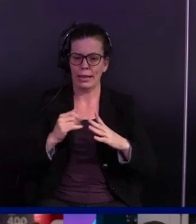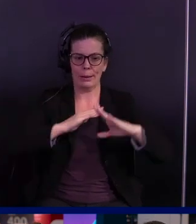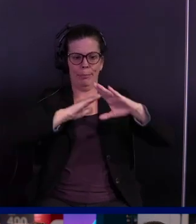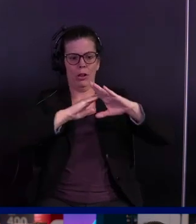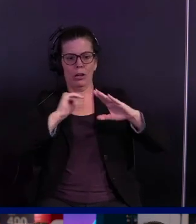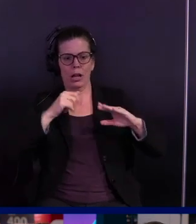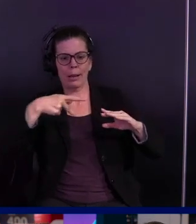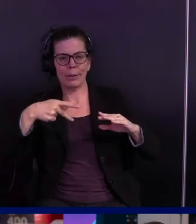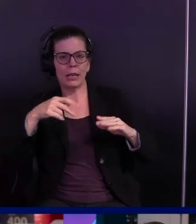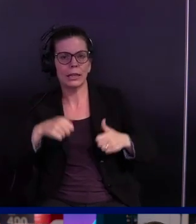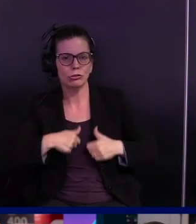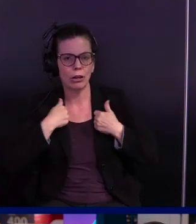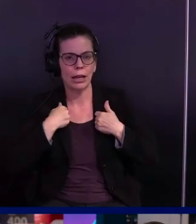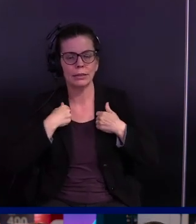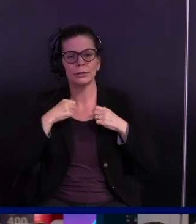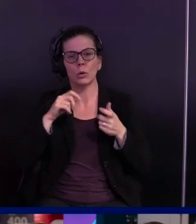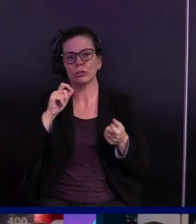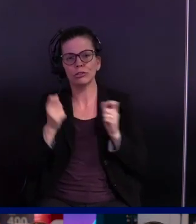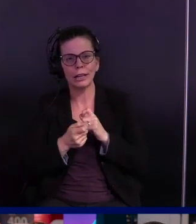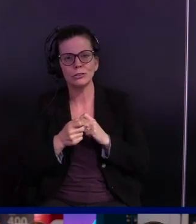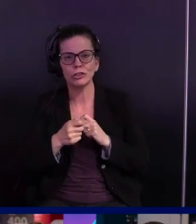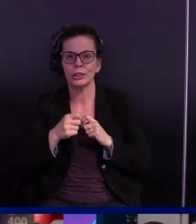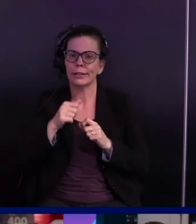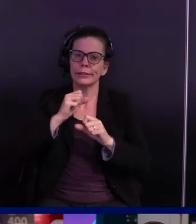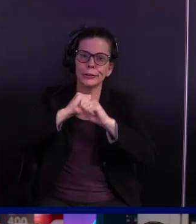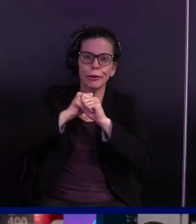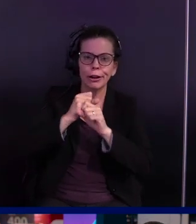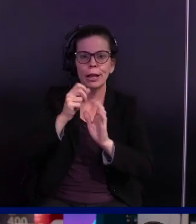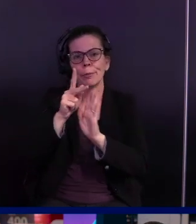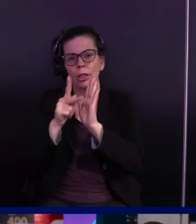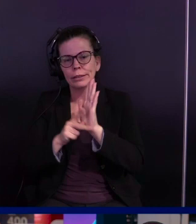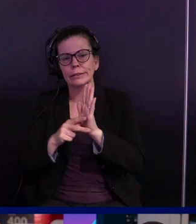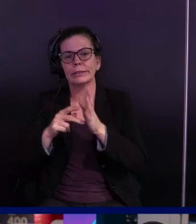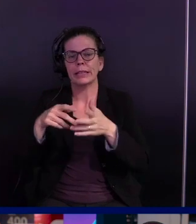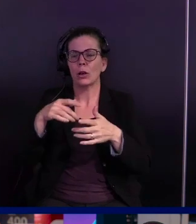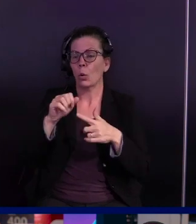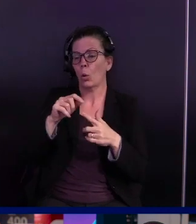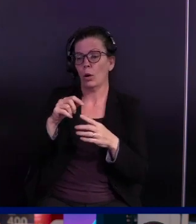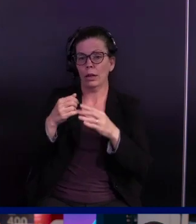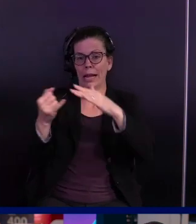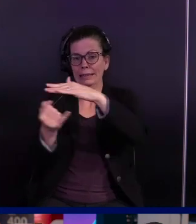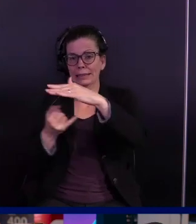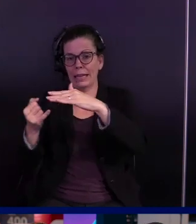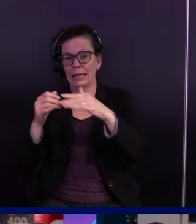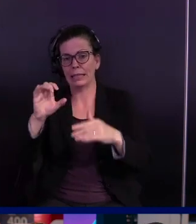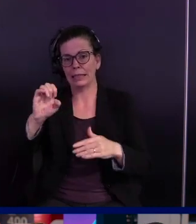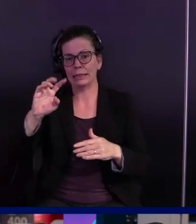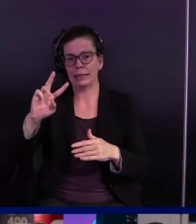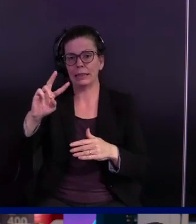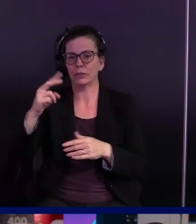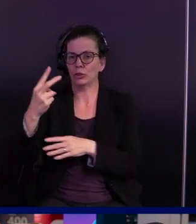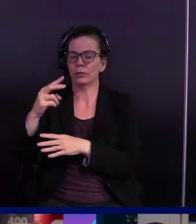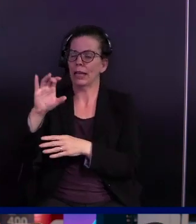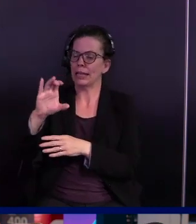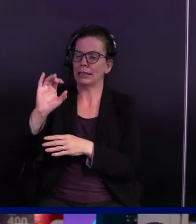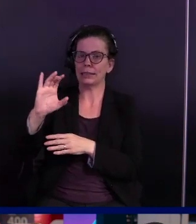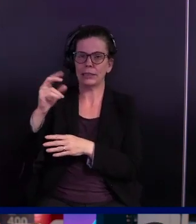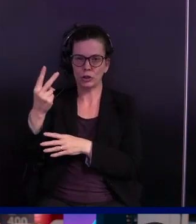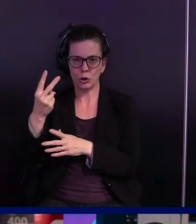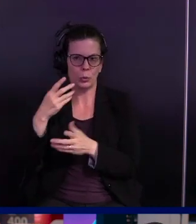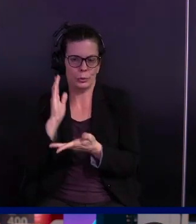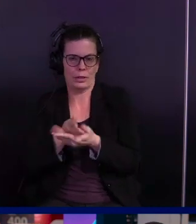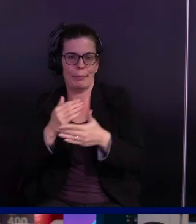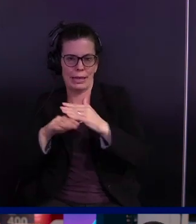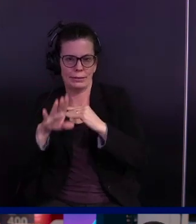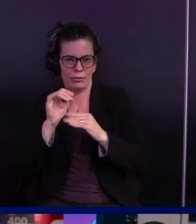IP address or containing it or changing the security policy or isolating the EC2 instance, now we know we're going to stop that access to that bucket. Yeah,